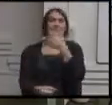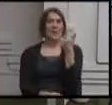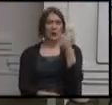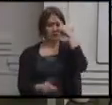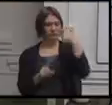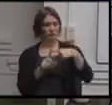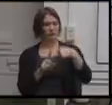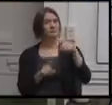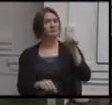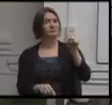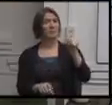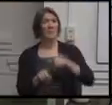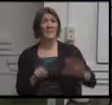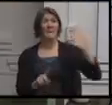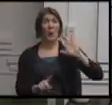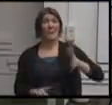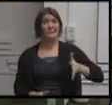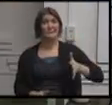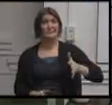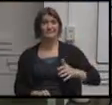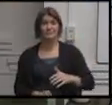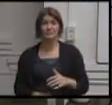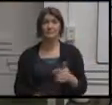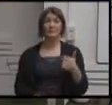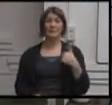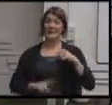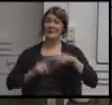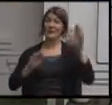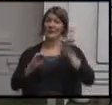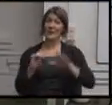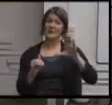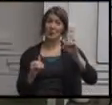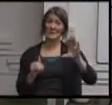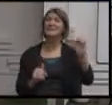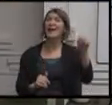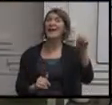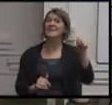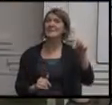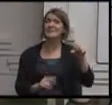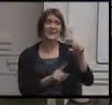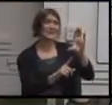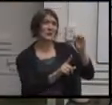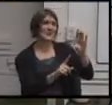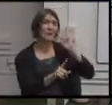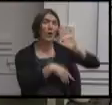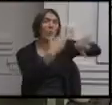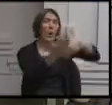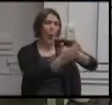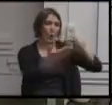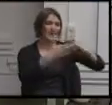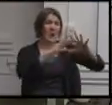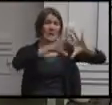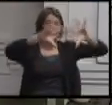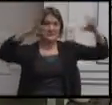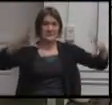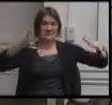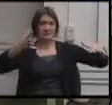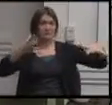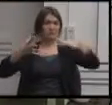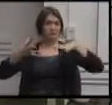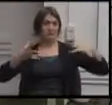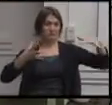positive. What do we do that's different than the Chamber of Commerce? Well, the Chamber of Commerce is the entire town. Indeed, it expands throughout the